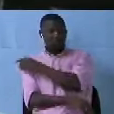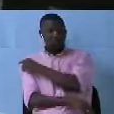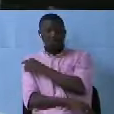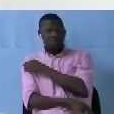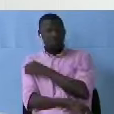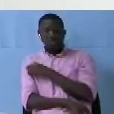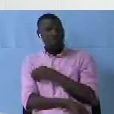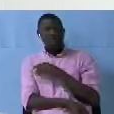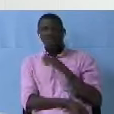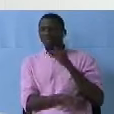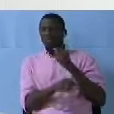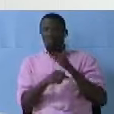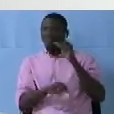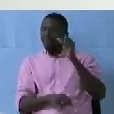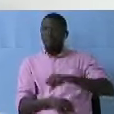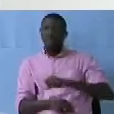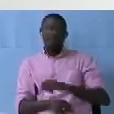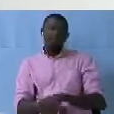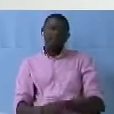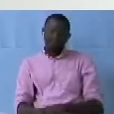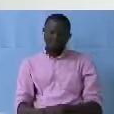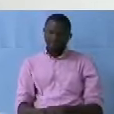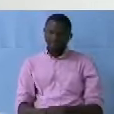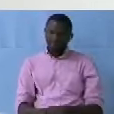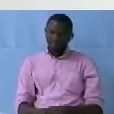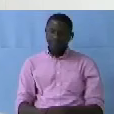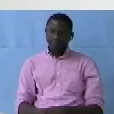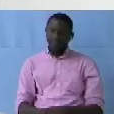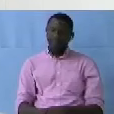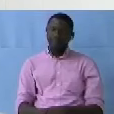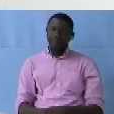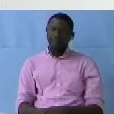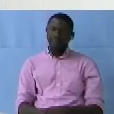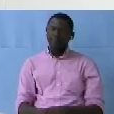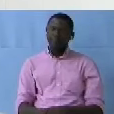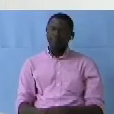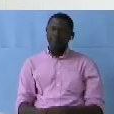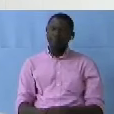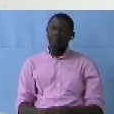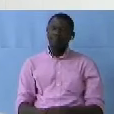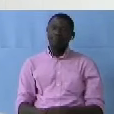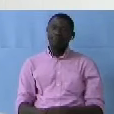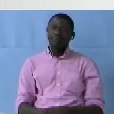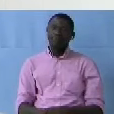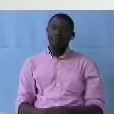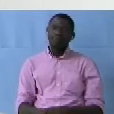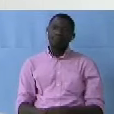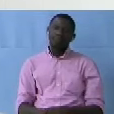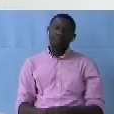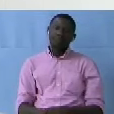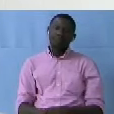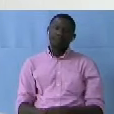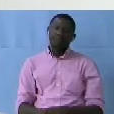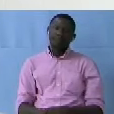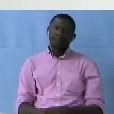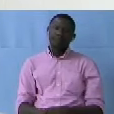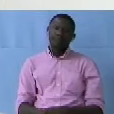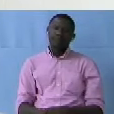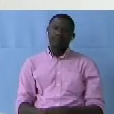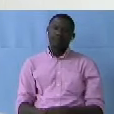ko jaarale ci walé ligéyam pour jël nit rek woné ko ci télévision bi ñëpp diko xol ci sa walé ligéy lolu mom warut.